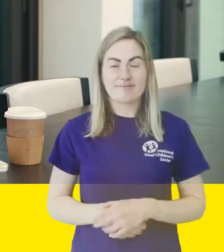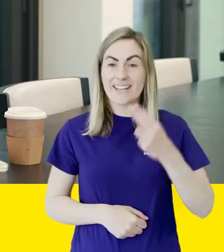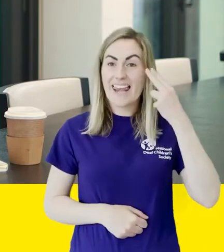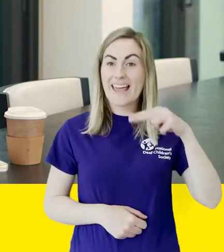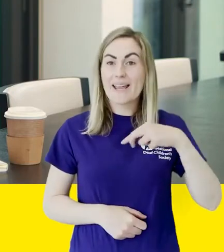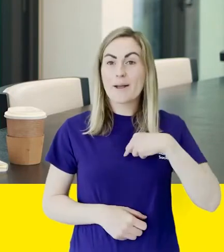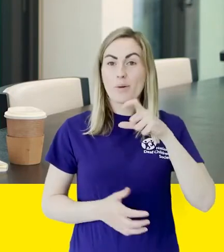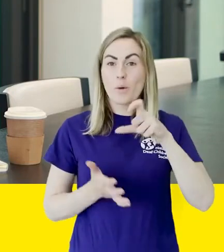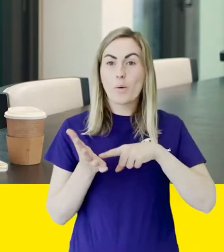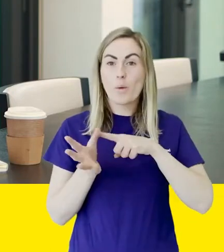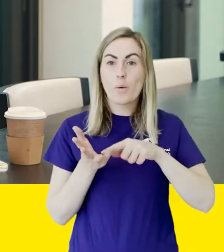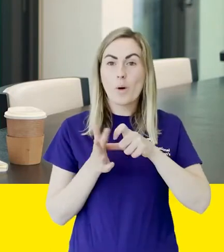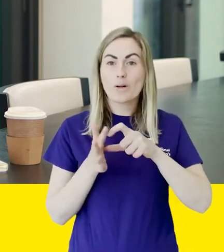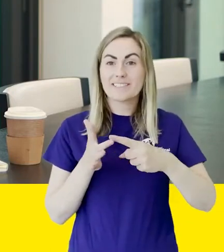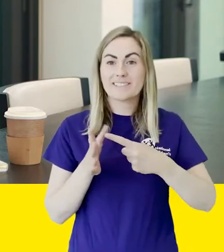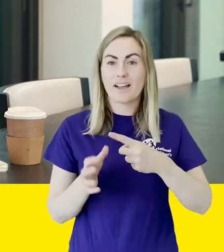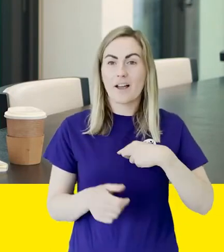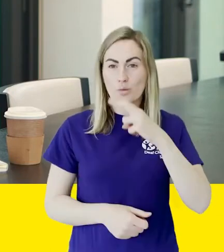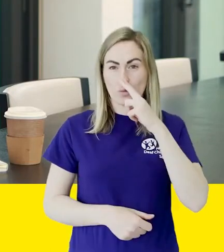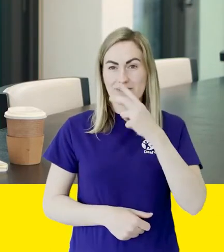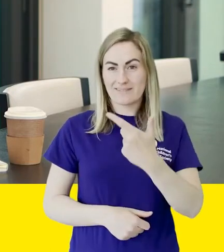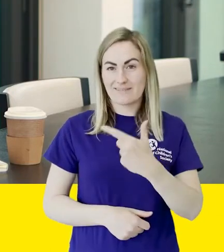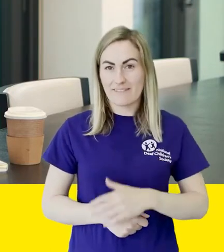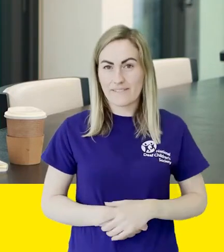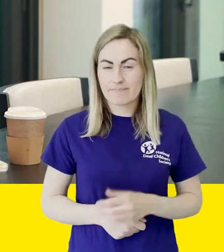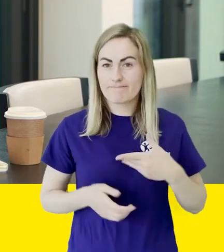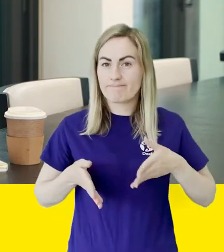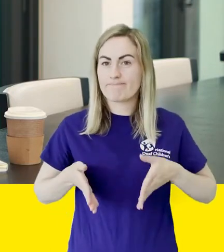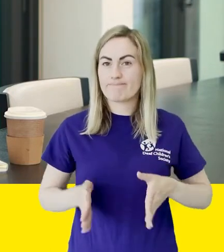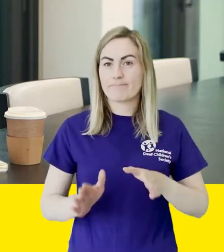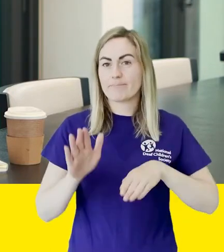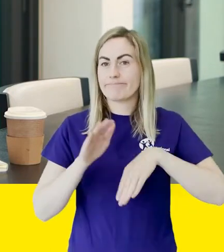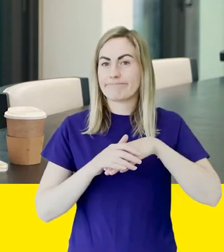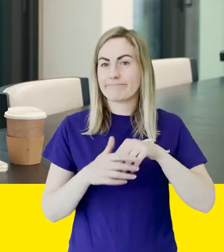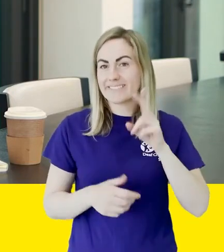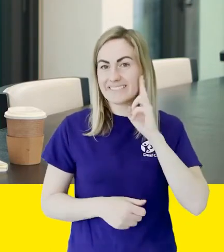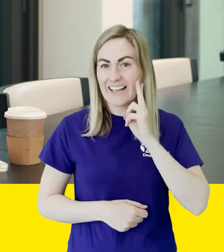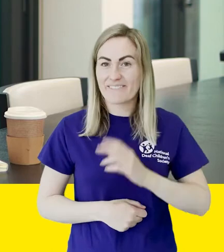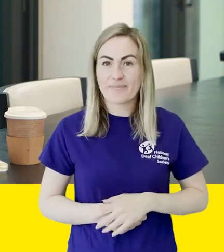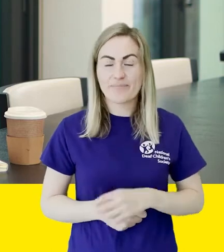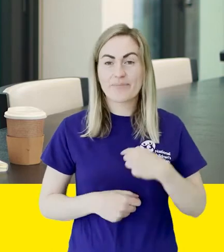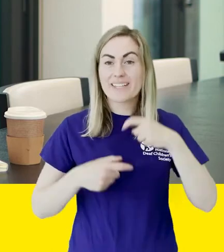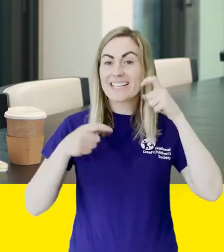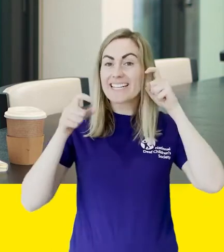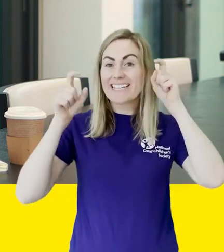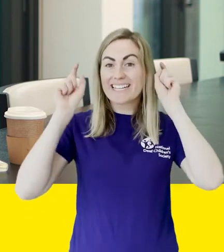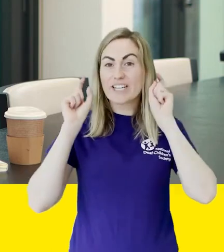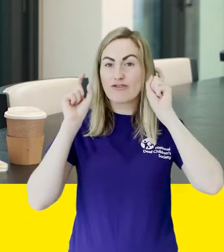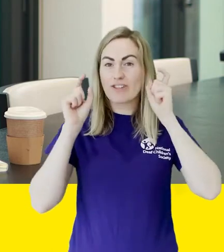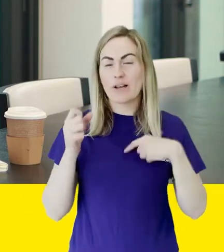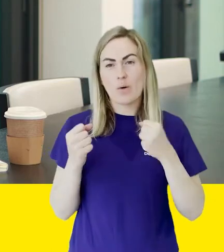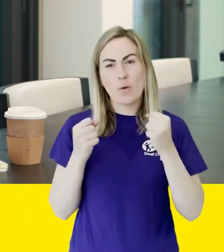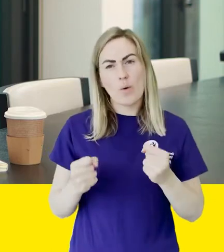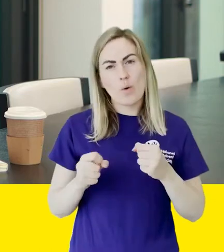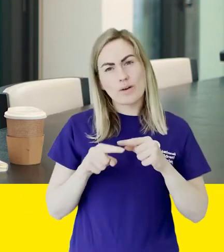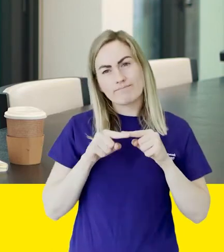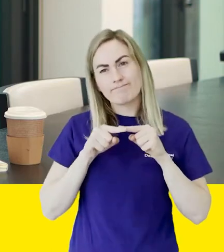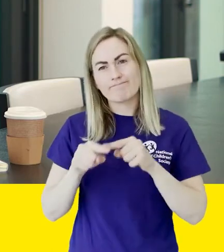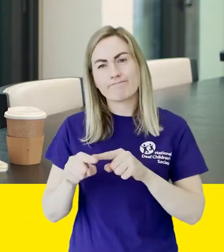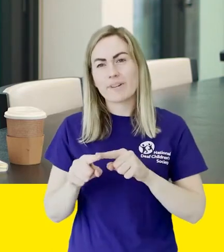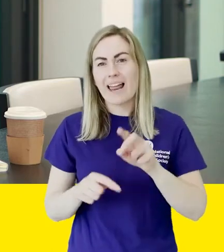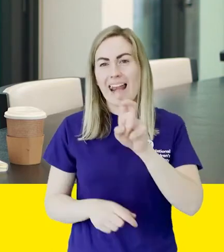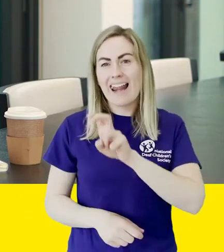My name is Claudia. I'm 27 years old. I was born with a profound hearing loss at birth. I wear 2 hearing aids behind my ears